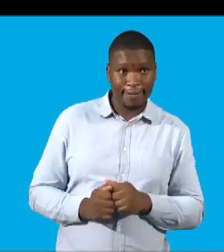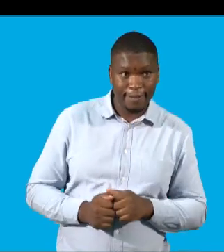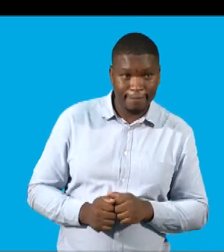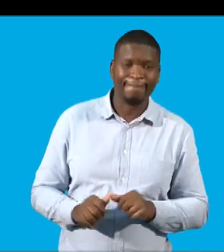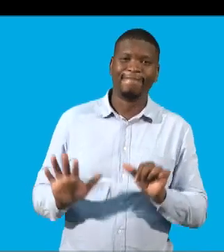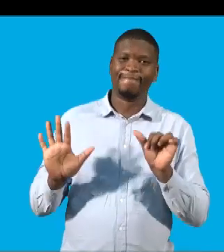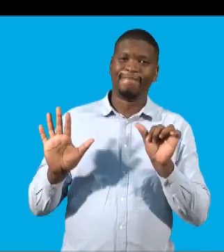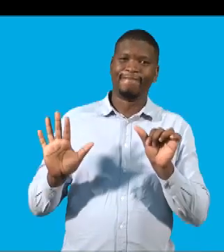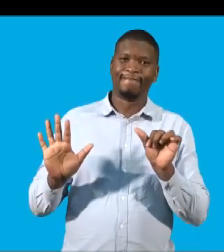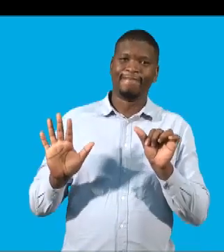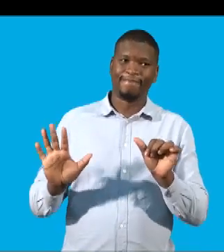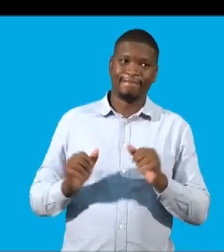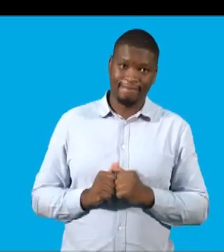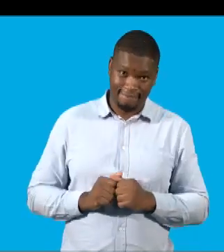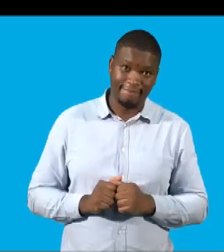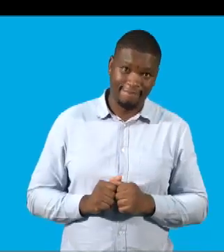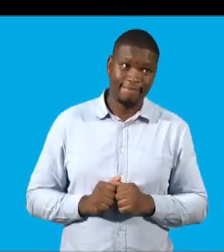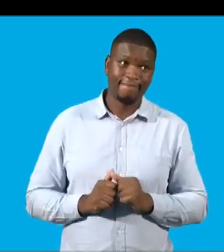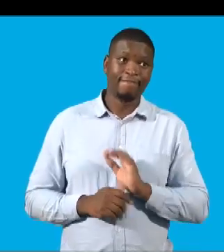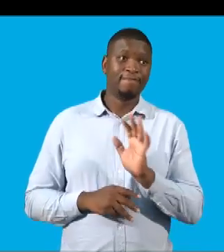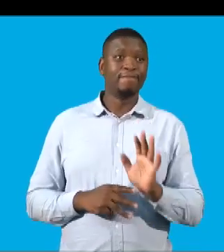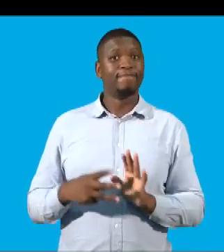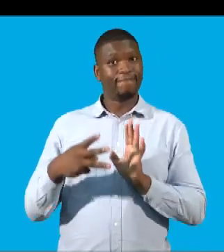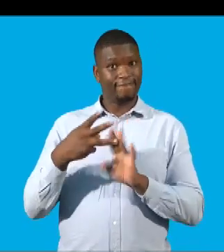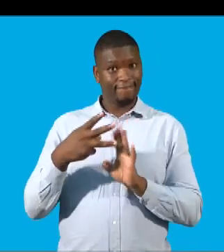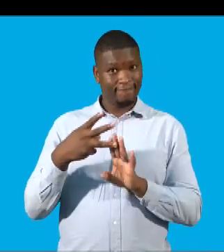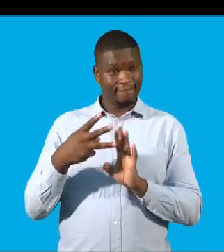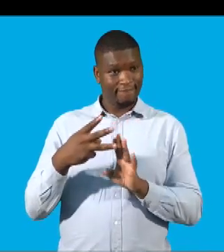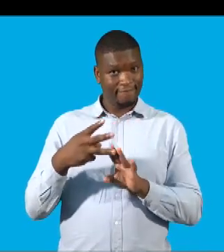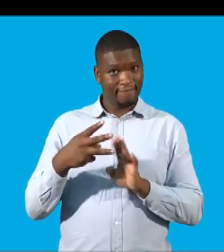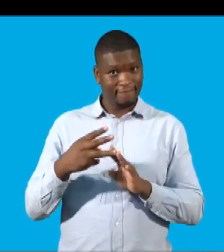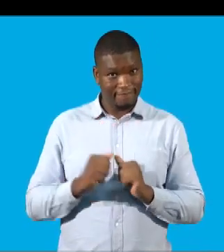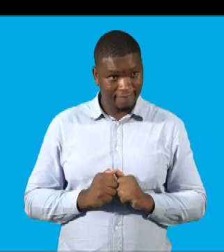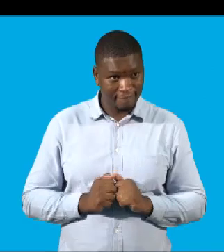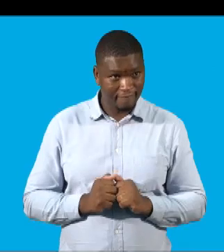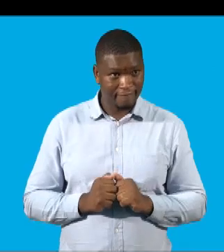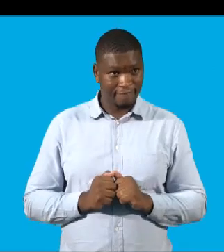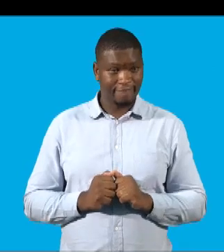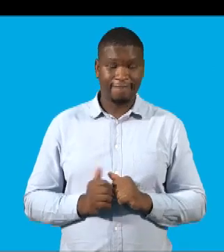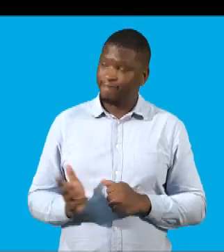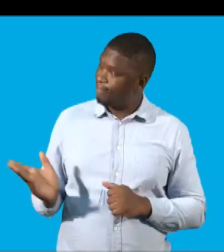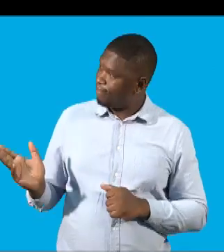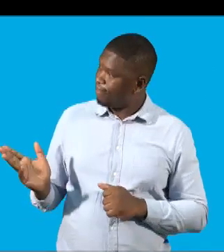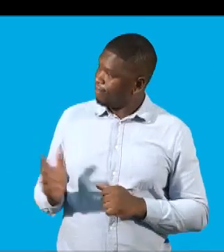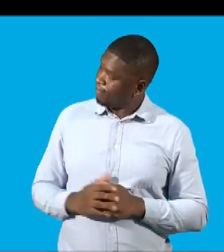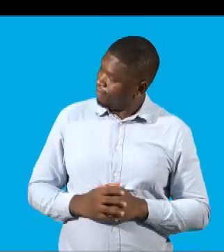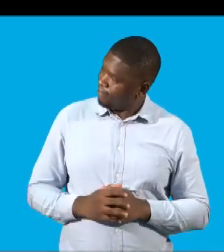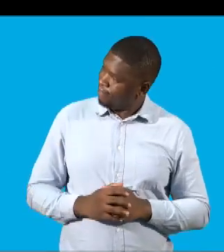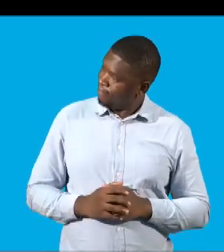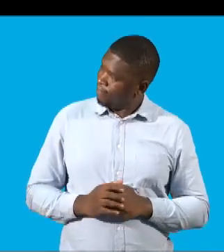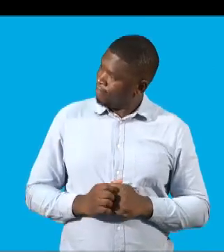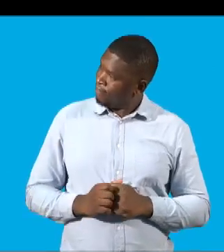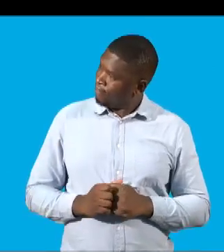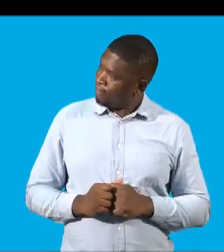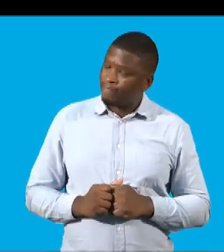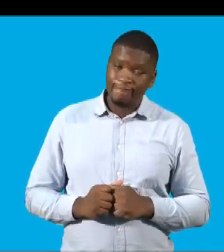we are going to get 6. And when it comes to that third term, that is going to be 2 multiplied by 6, which is the next